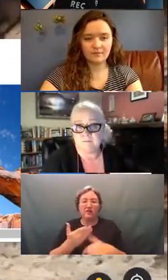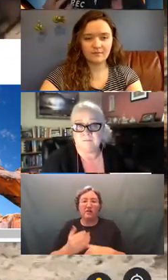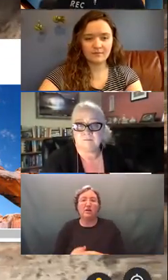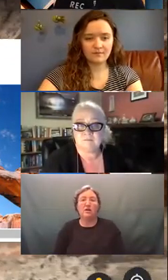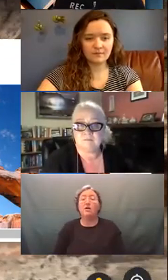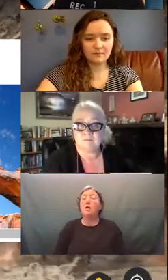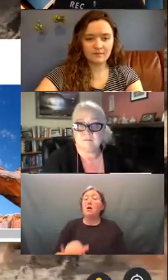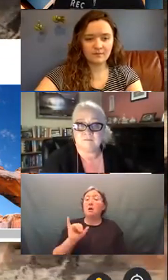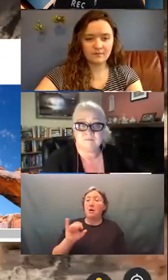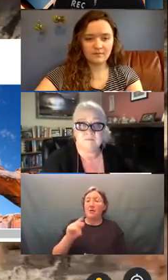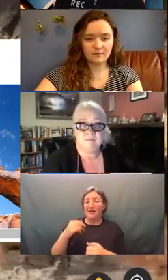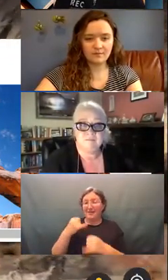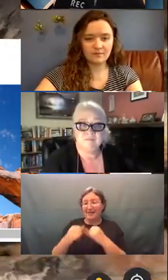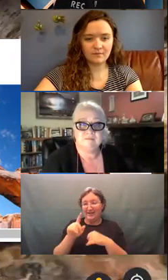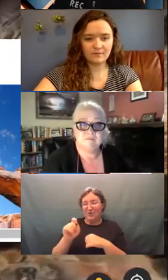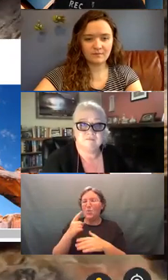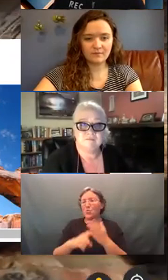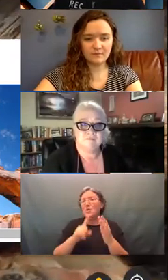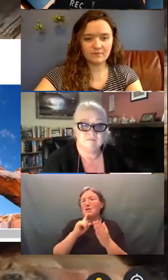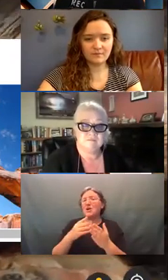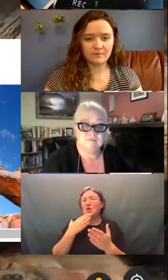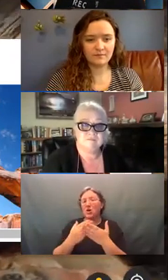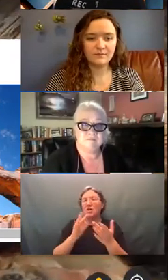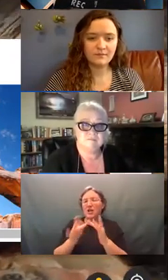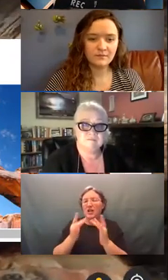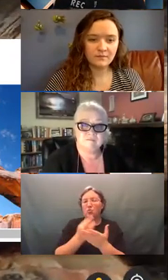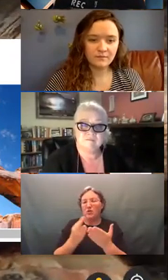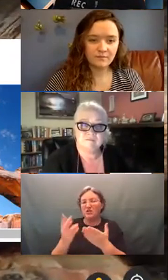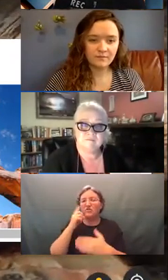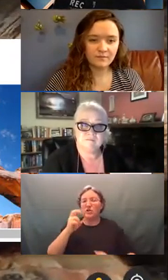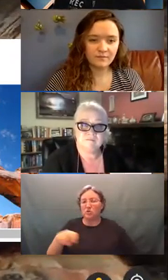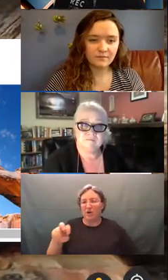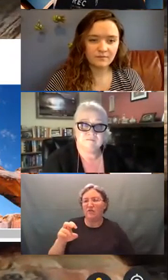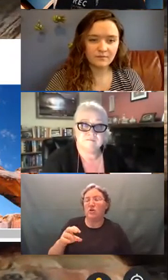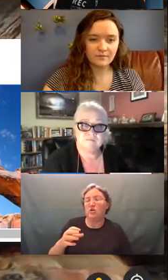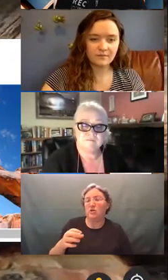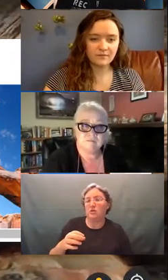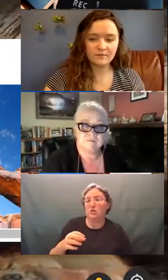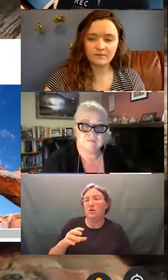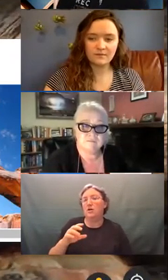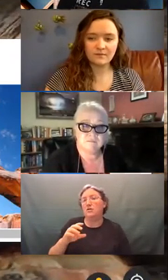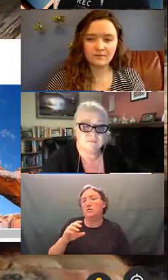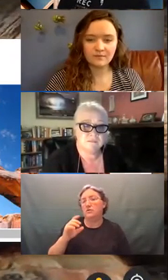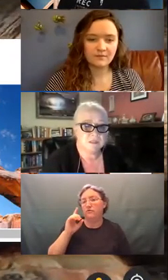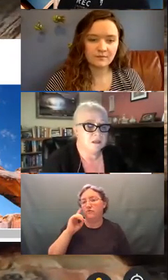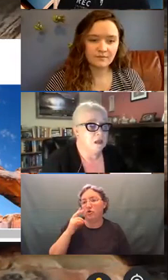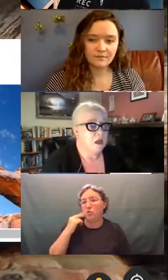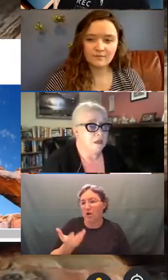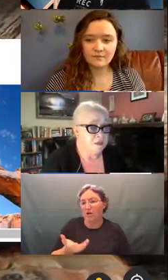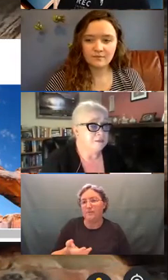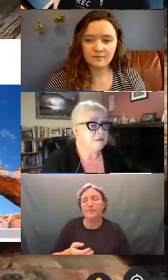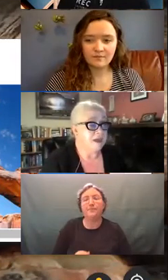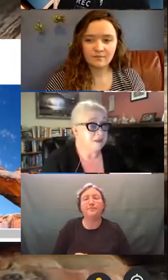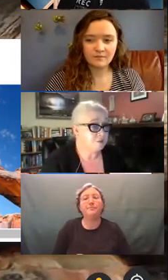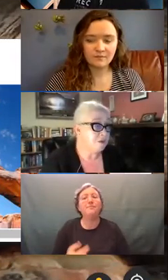for our last question, what are some good online resources for travel or tourism tips in Utah? I